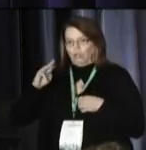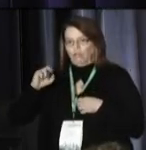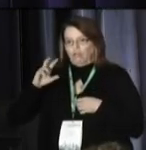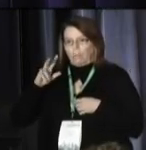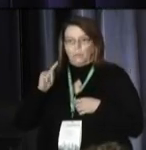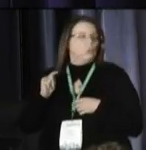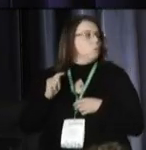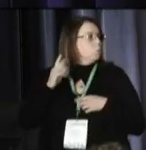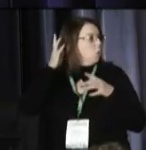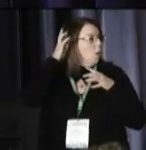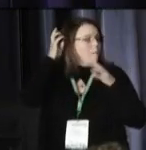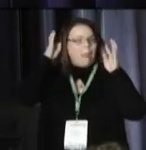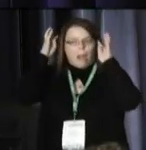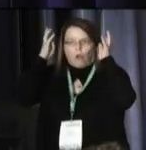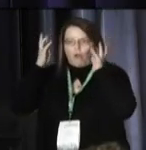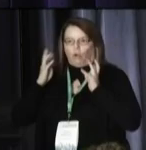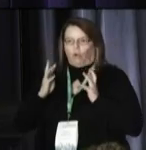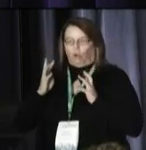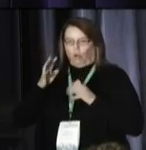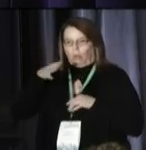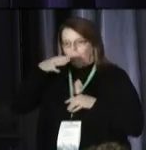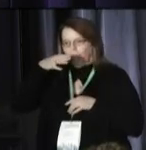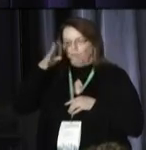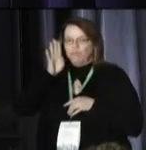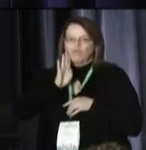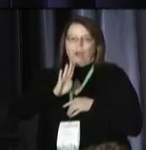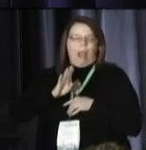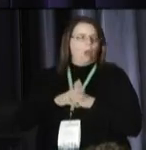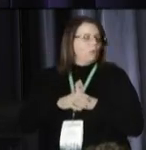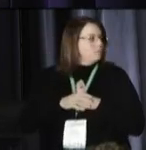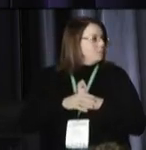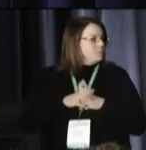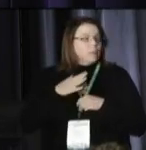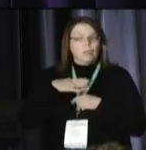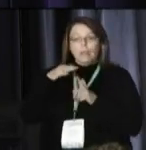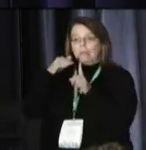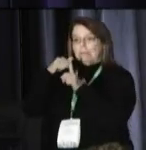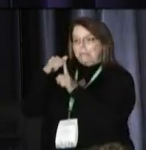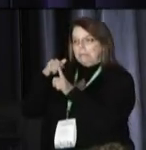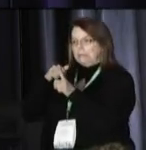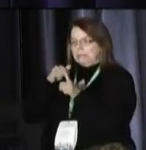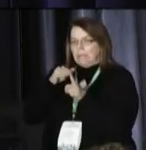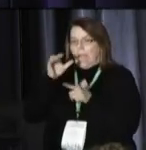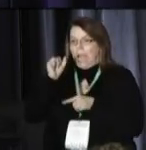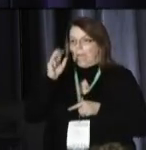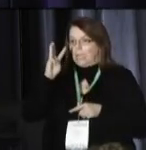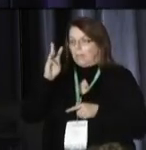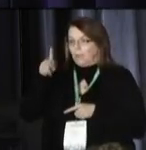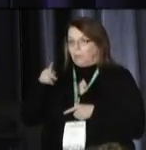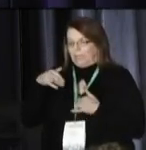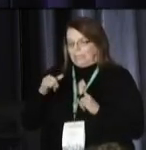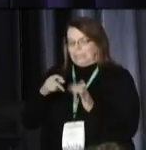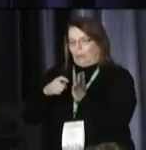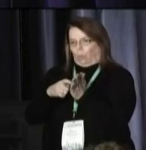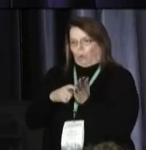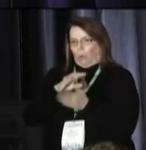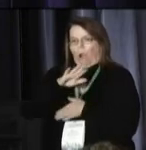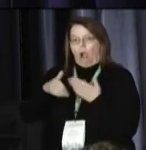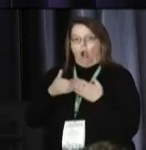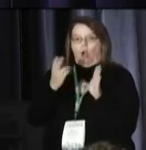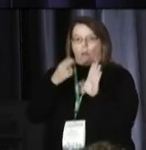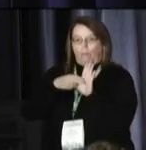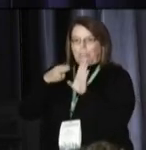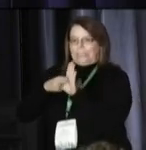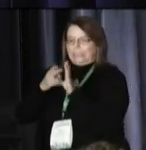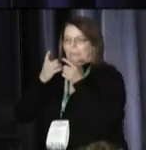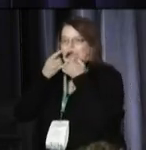I also want to take this opportunity to give you a friendly reminder that AWP is still requiring all participants to wear